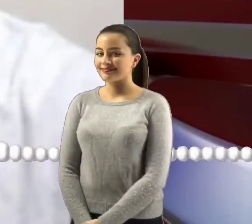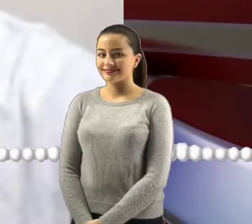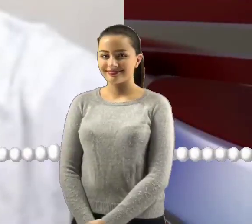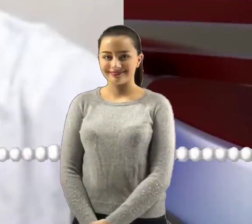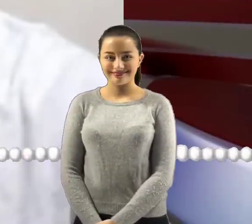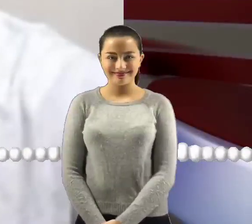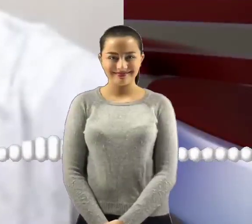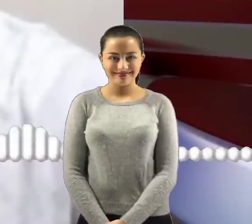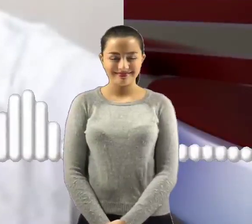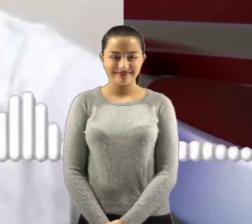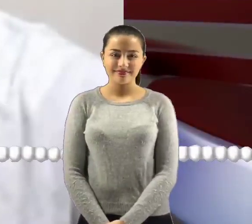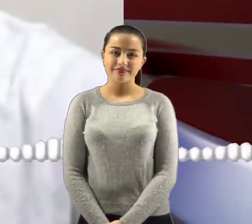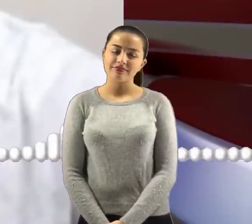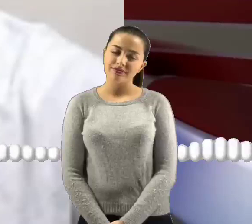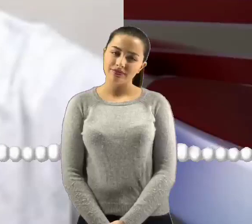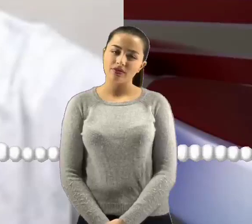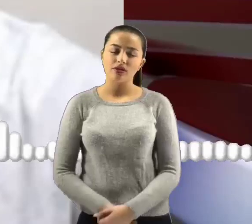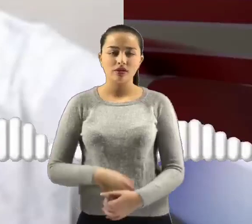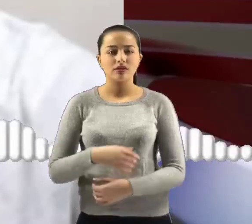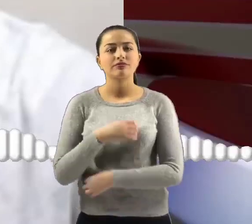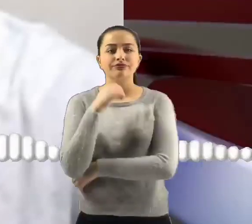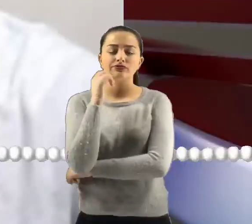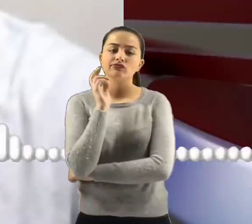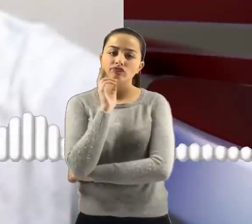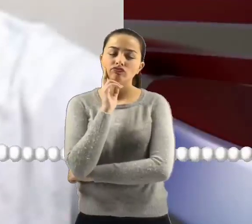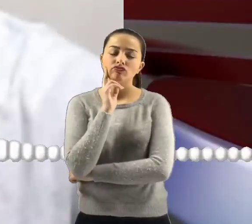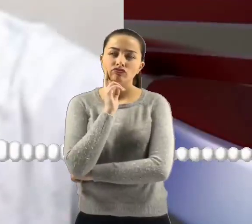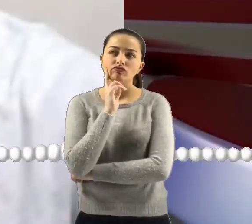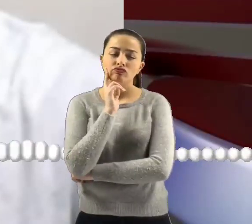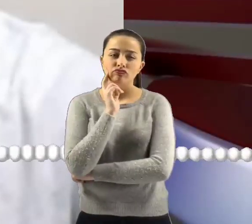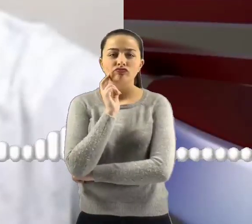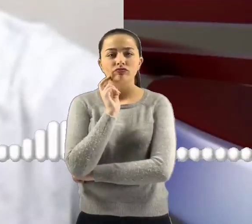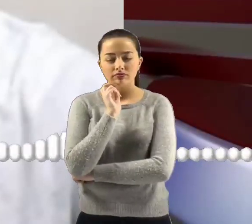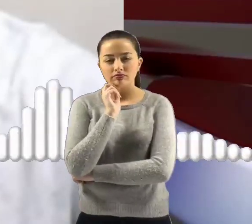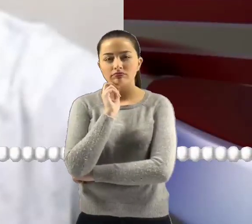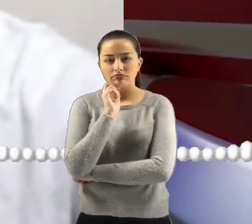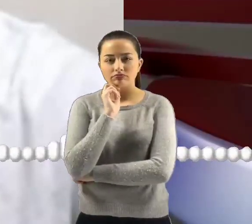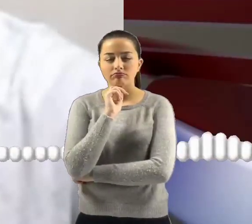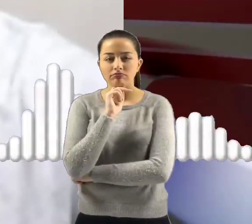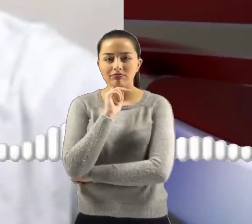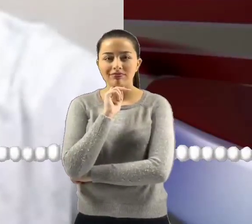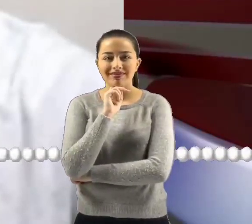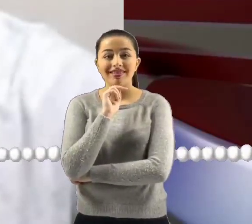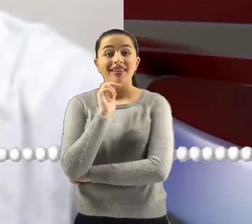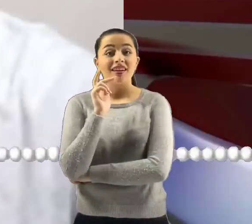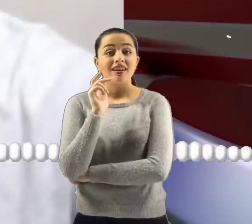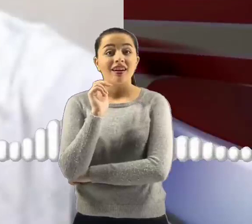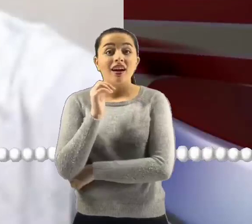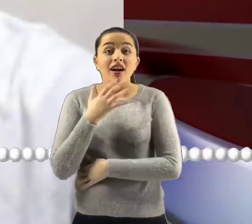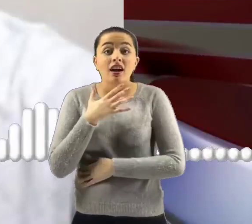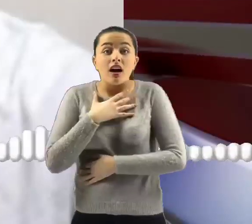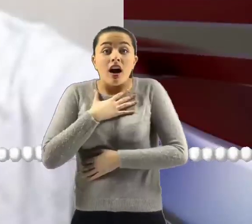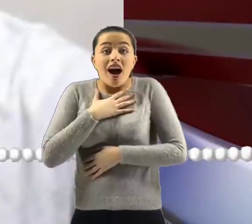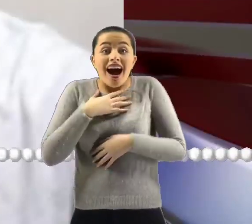Abia n'Imo enwebu ha ezigbo ndị ọchịchị. A sịkwa m na ndị na-achị Anambra, Enugu na Ebonyi na-emecha ọfụma mana nwe ife na aza moderate,